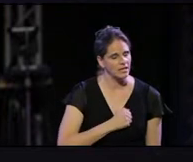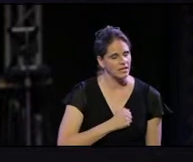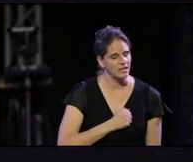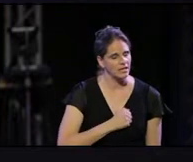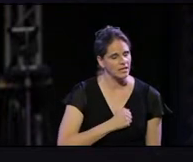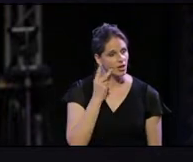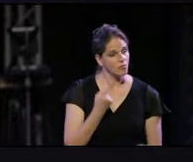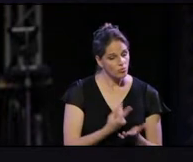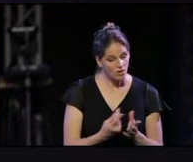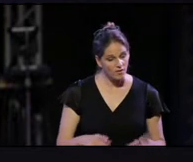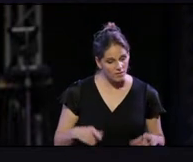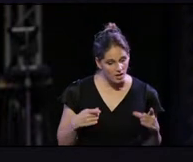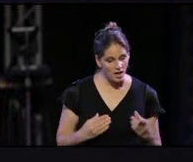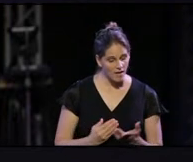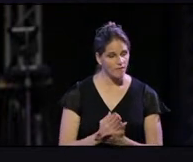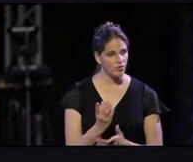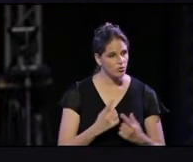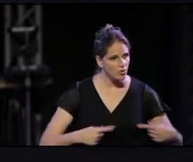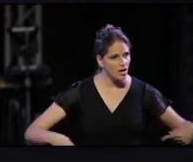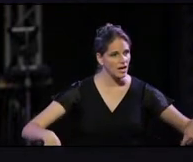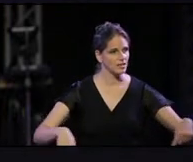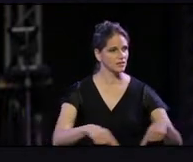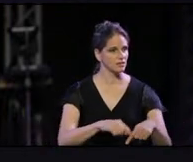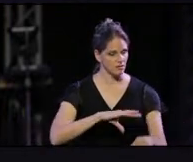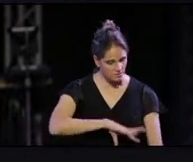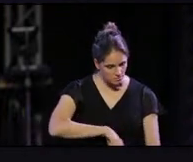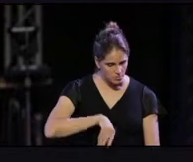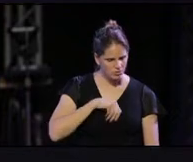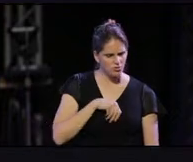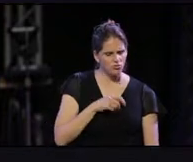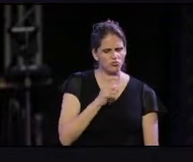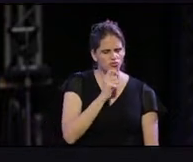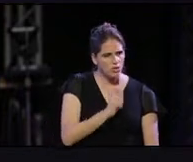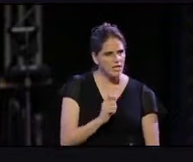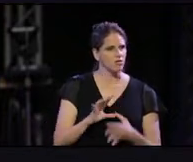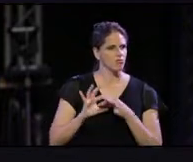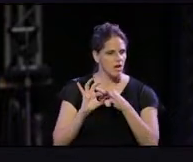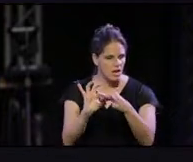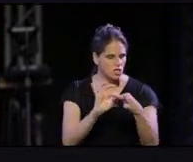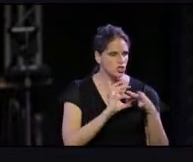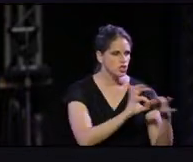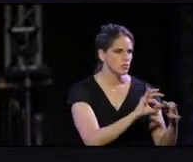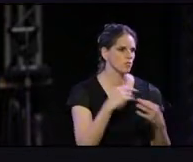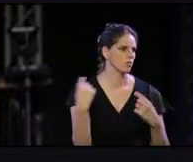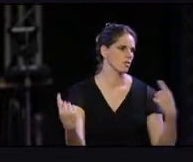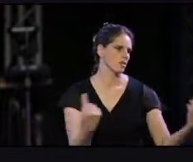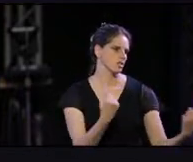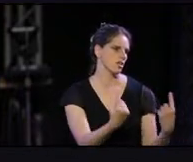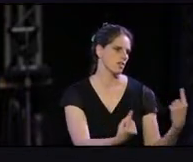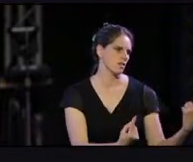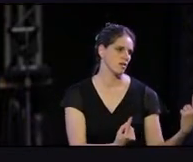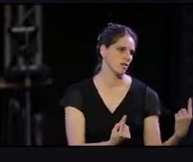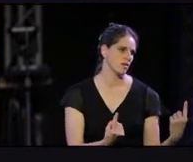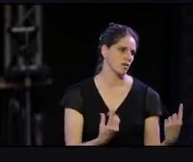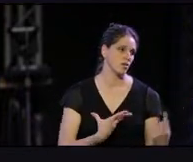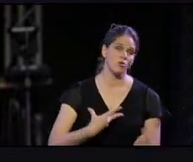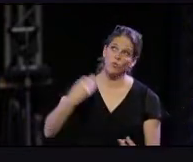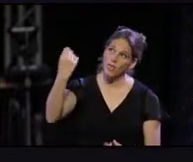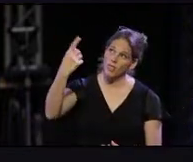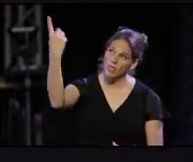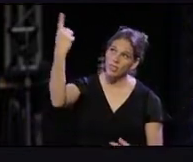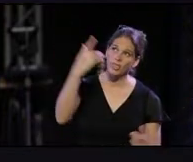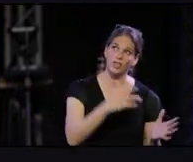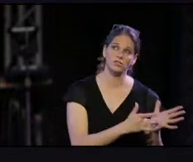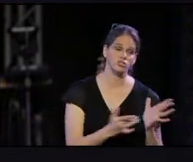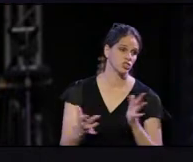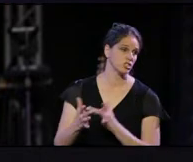us is in real relationships that we have with him, with the